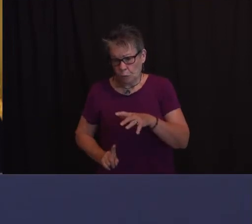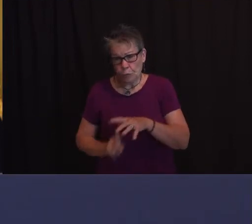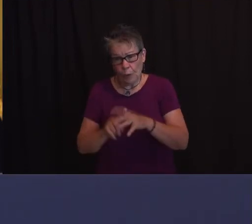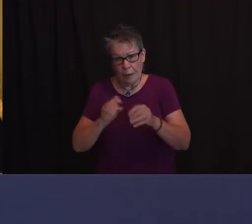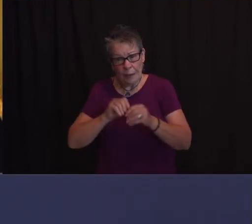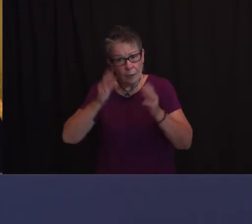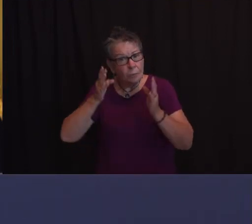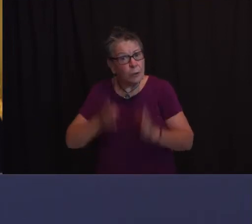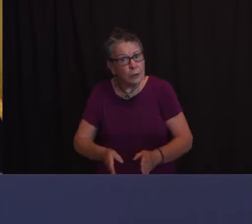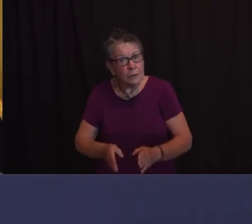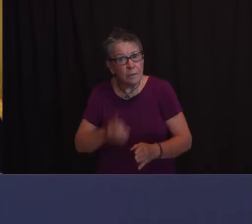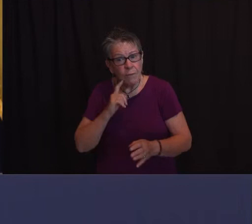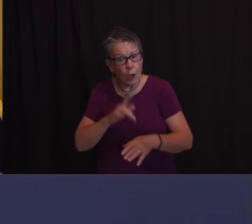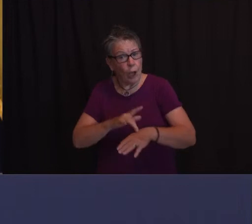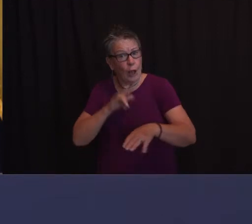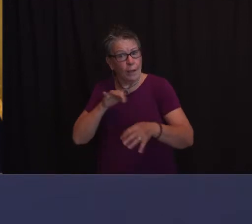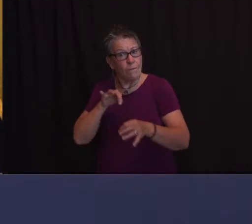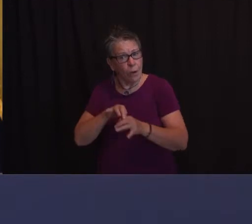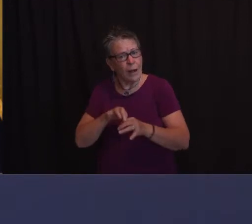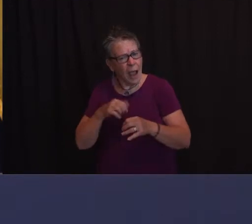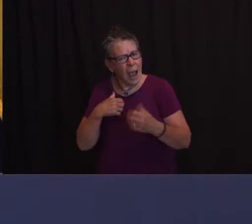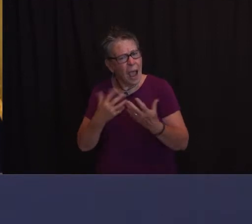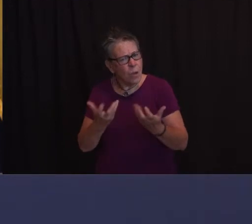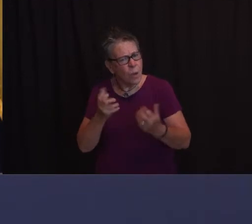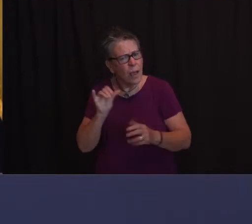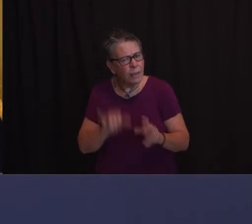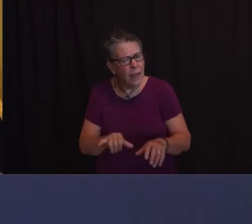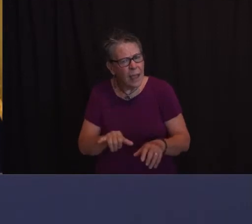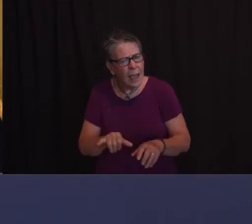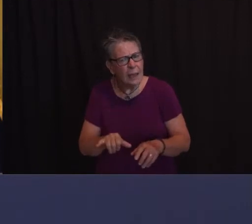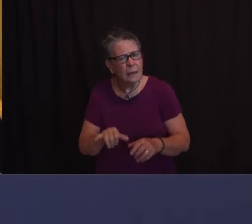was a passion. This is not on that list.